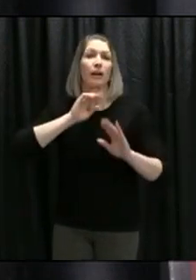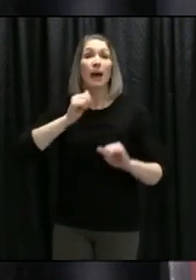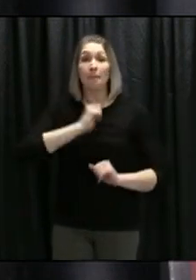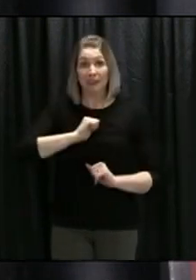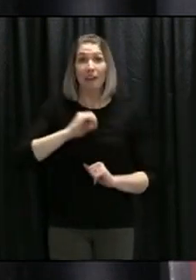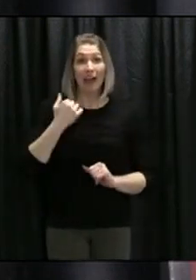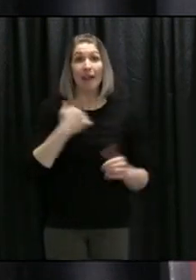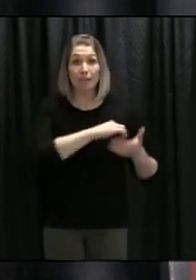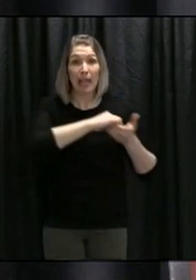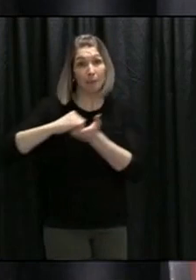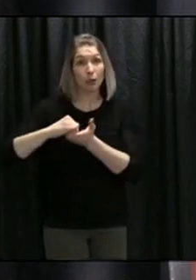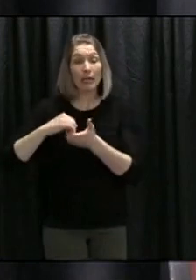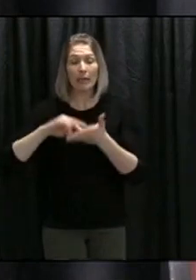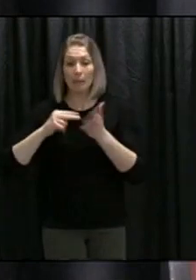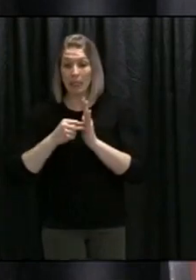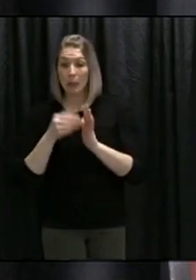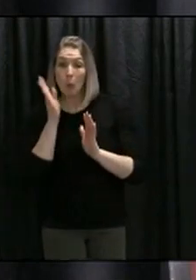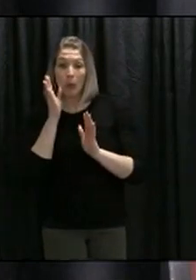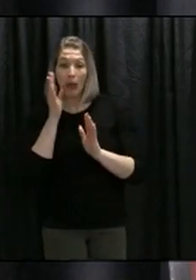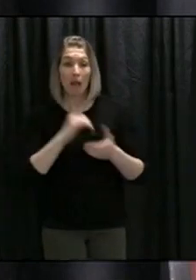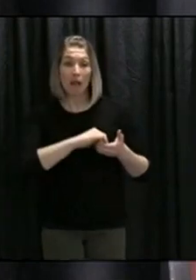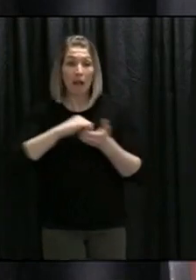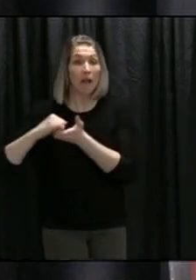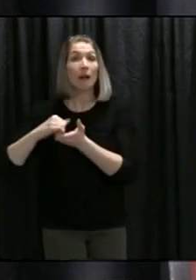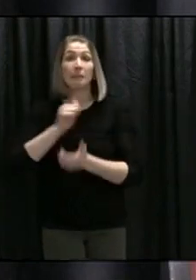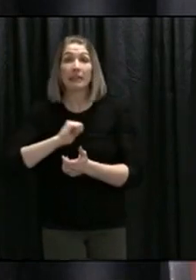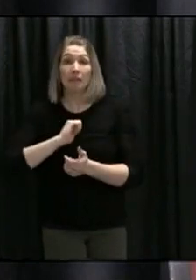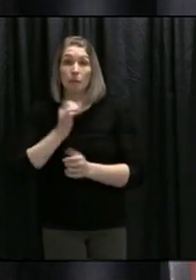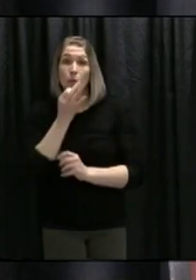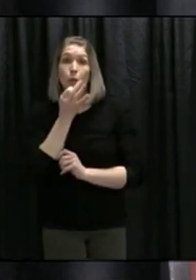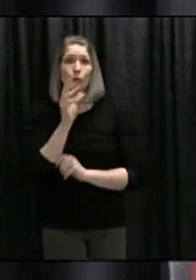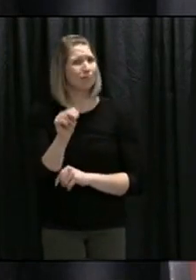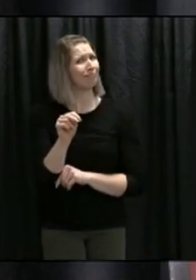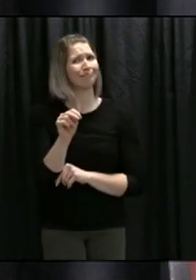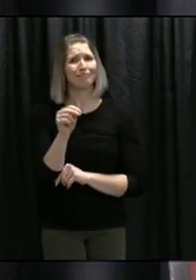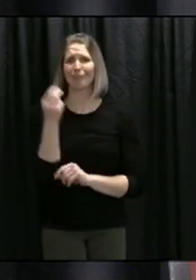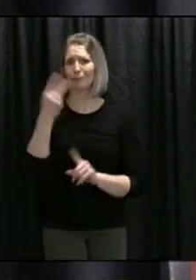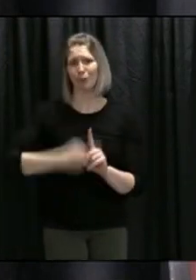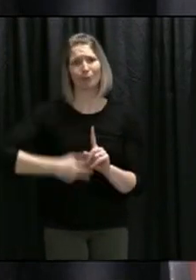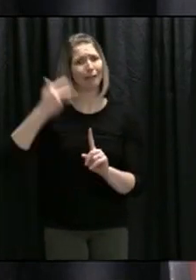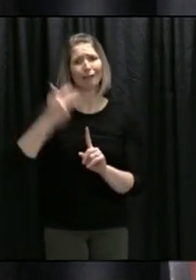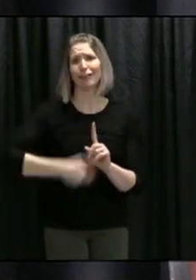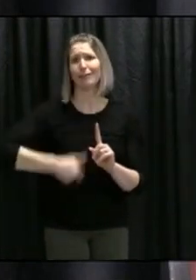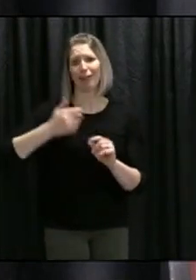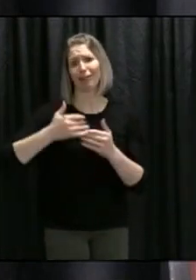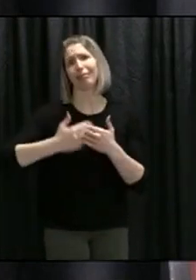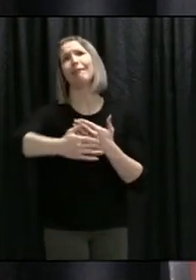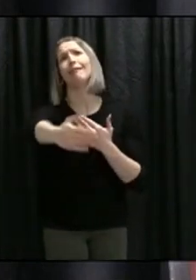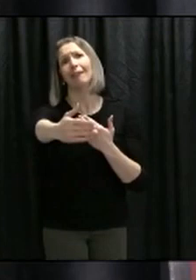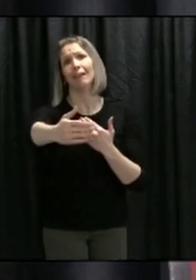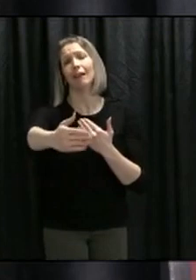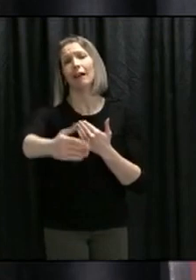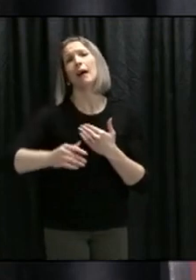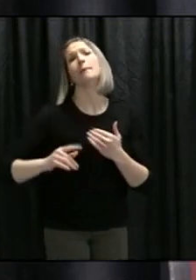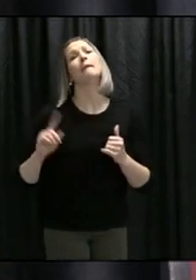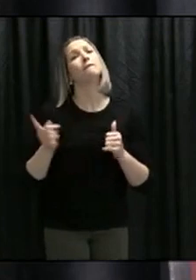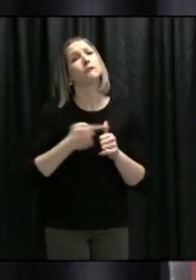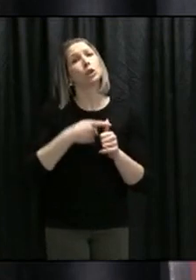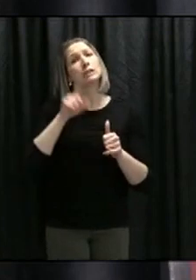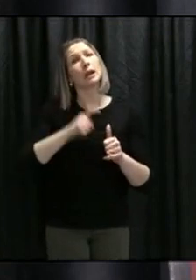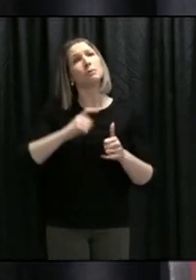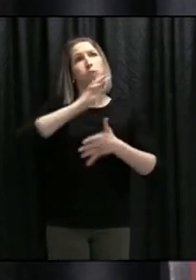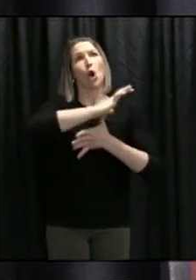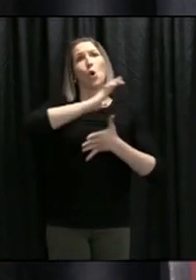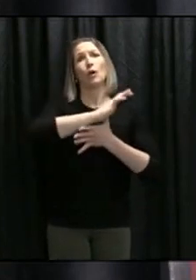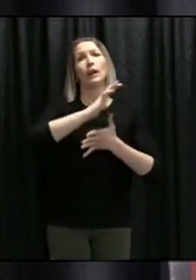some months yet. And I think really we have to go back to what is essential in our lives at the moment. That